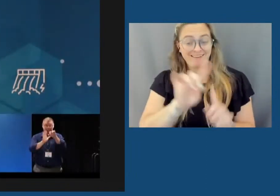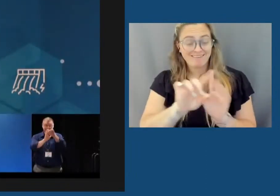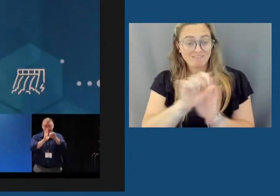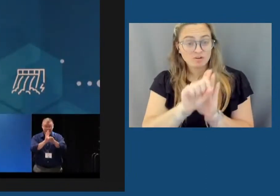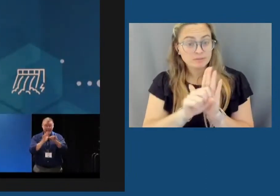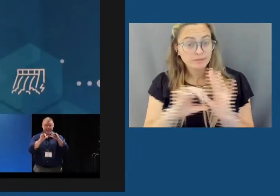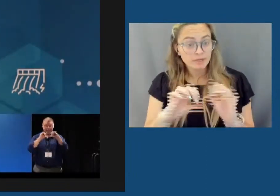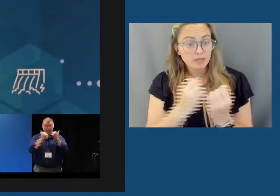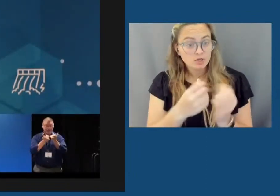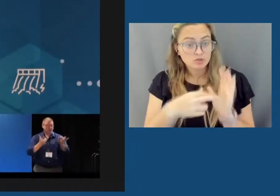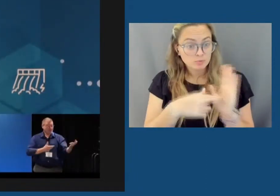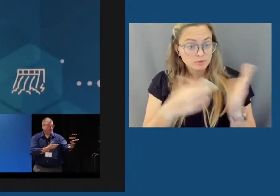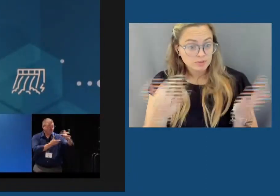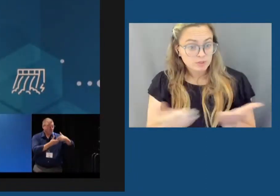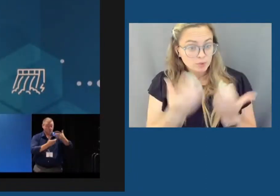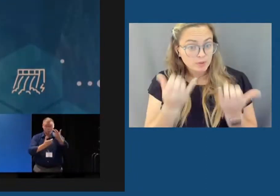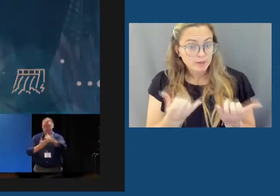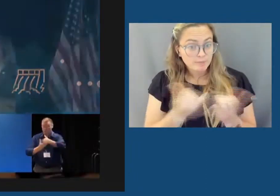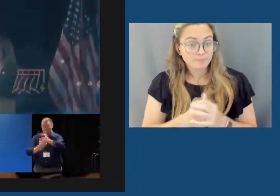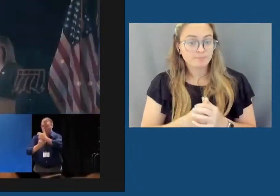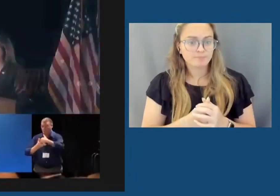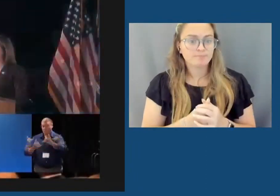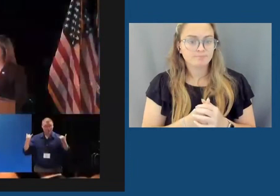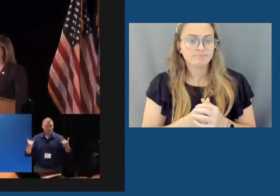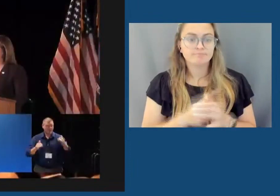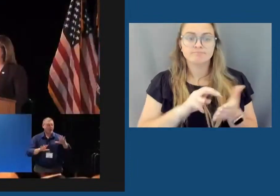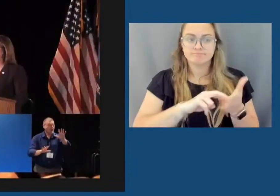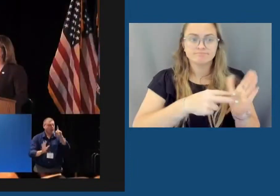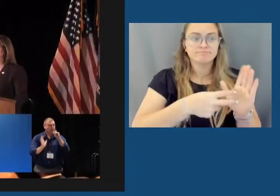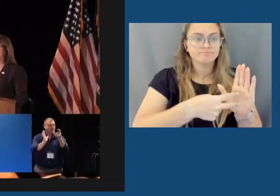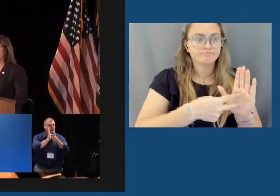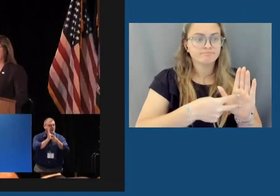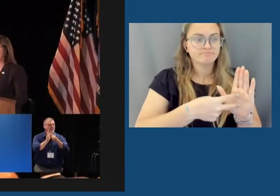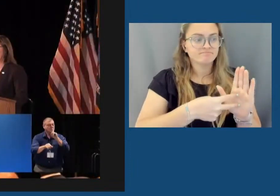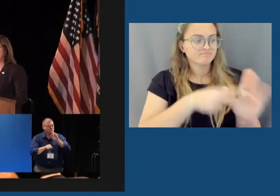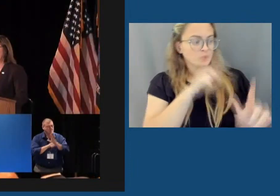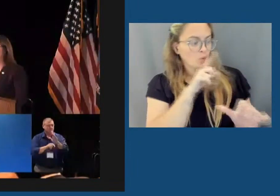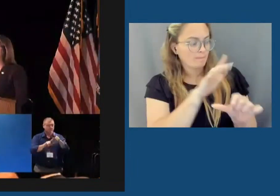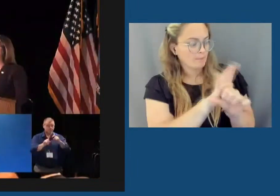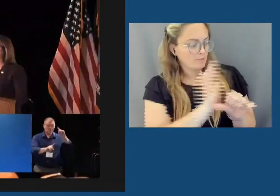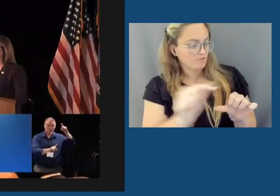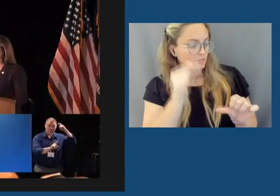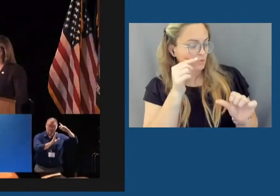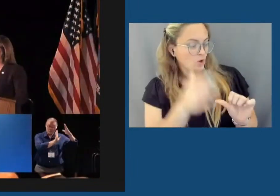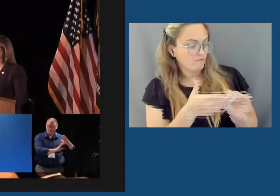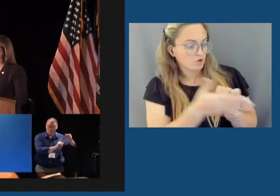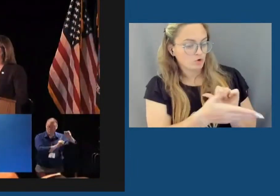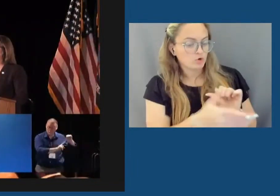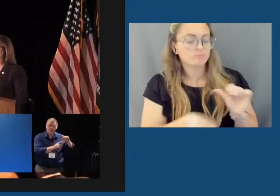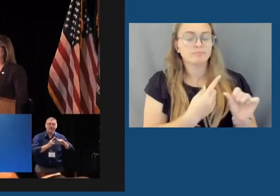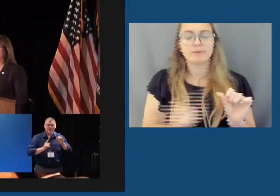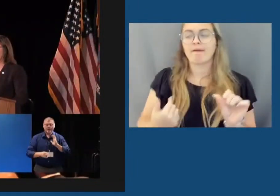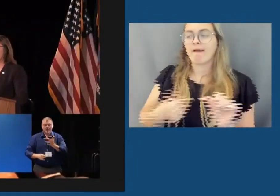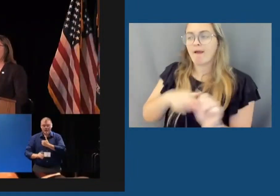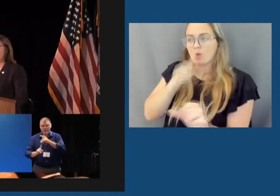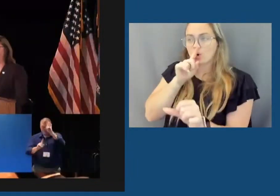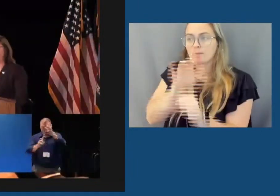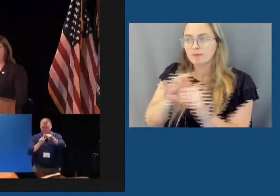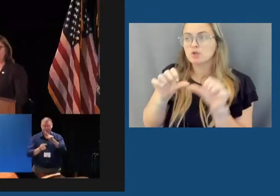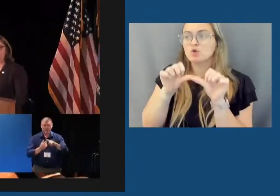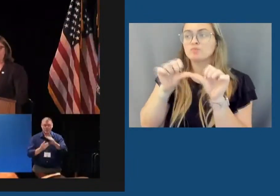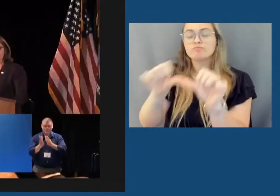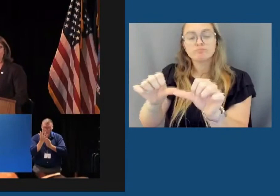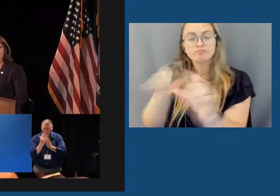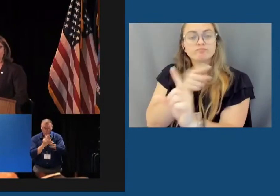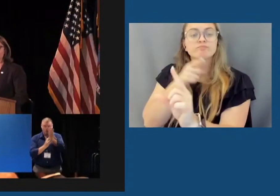are represented here today is reflective not only of the commitment from Governor Hochul, but our commitment to carry through on the